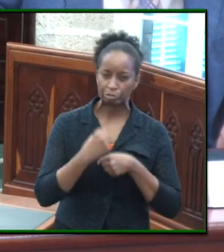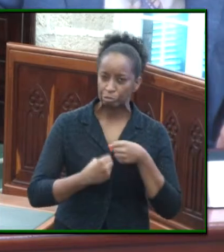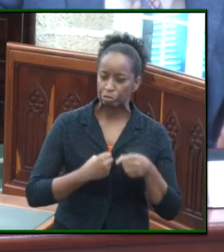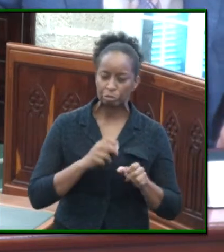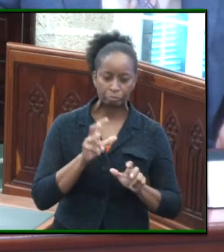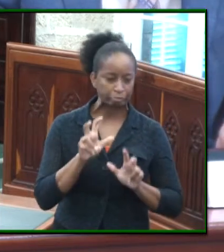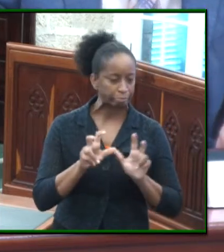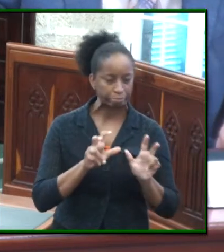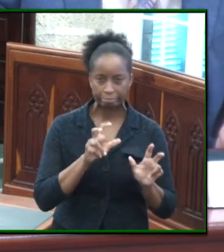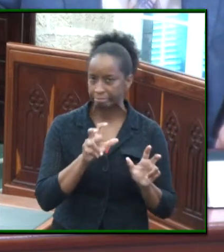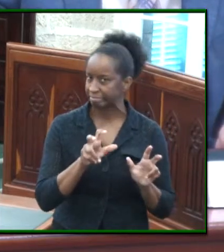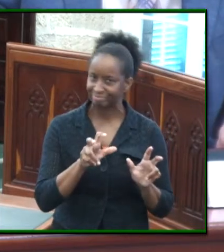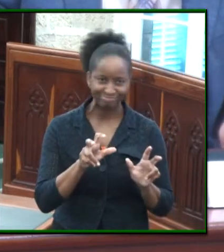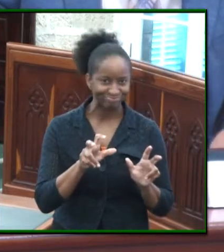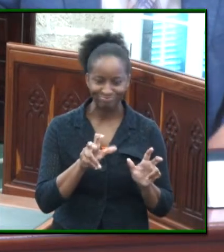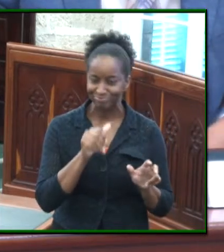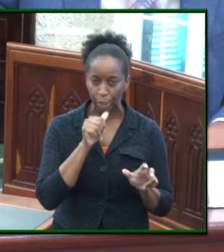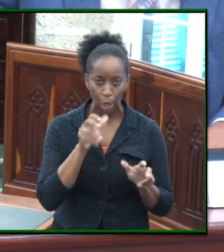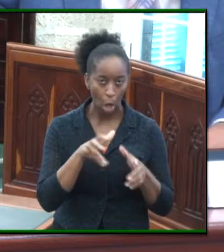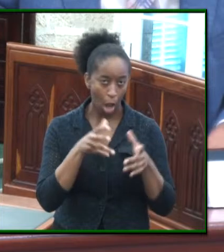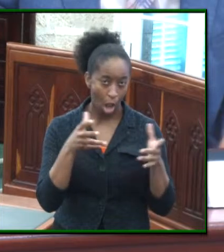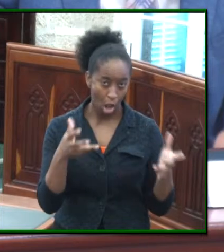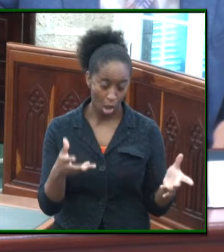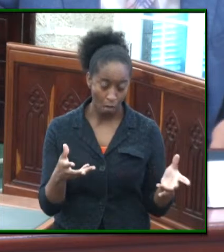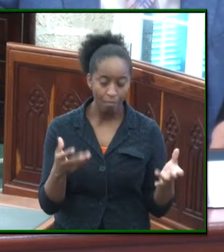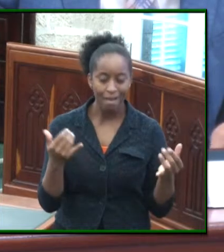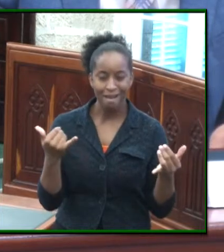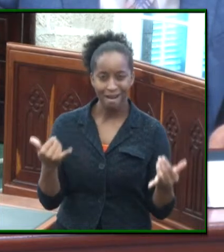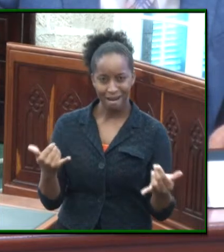know that the several significant